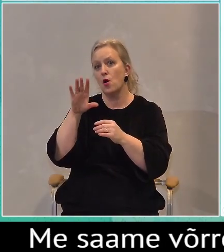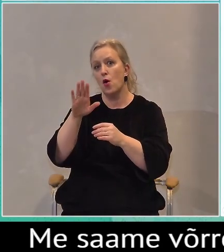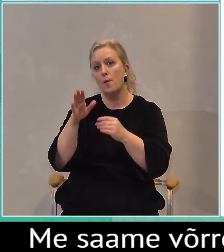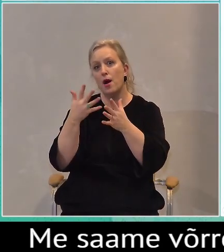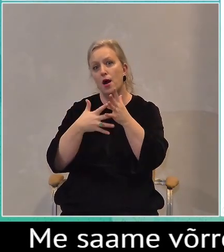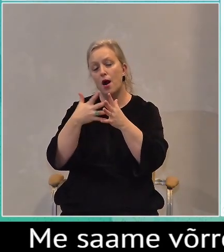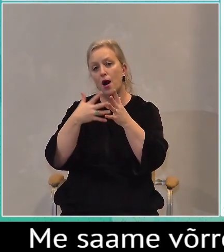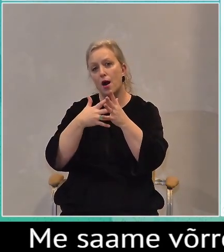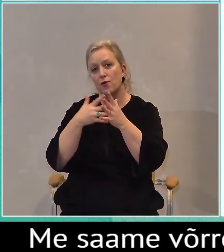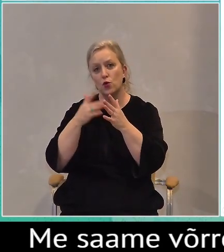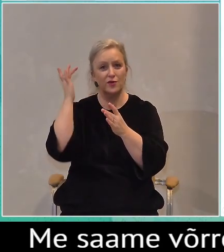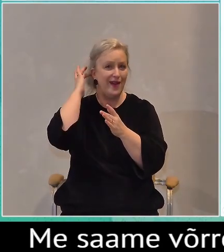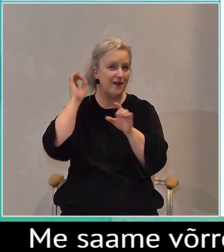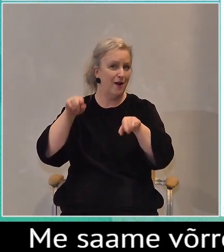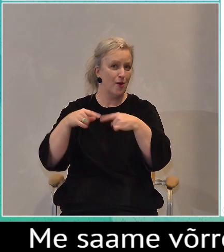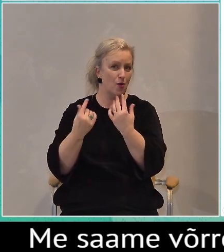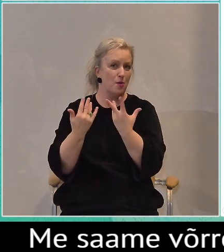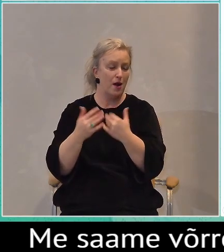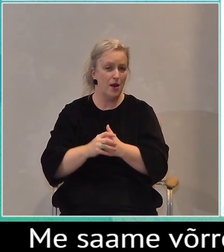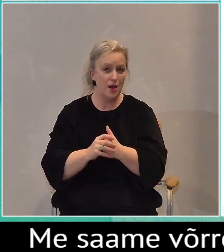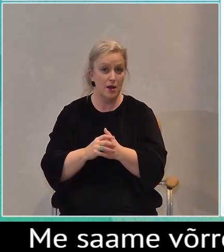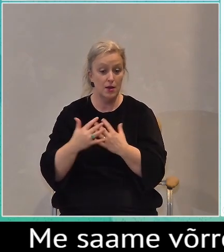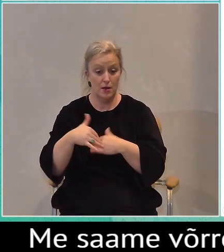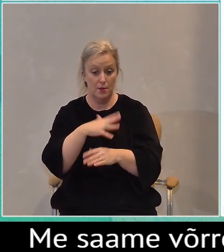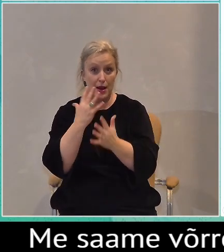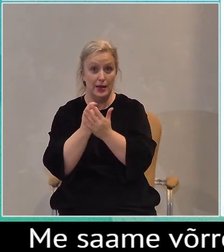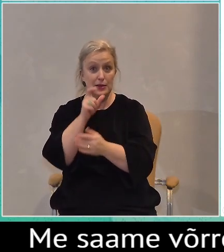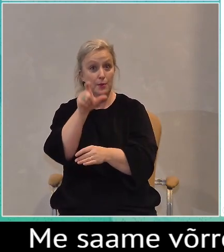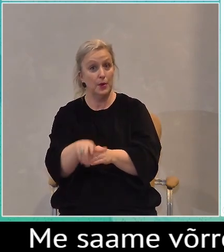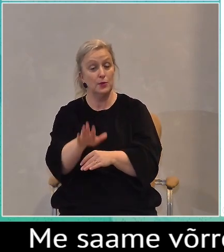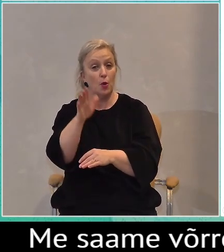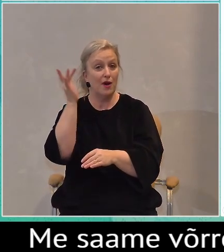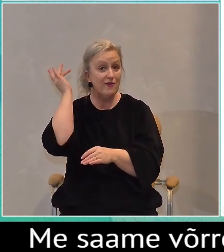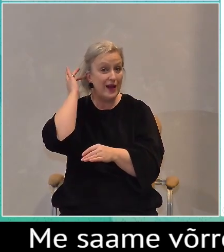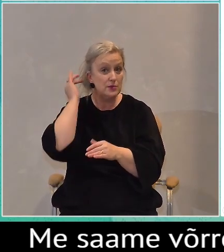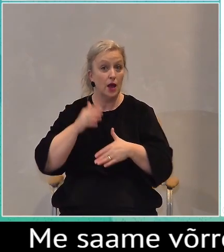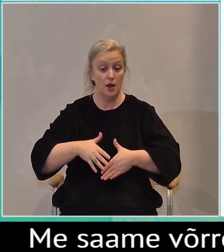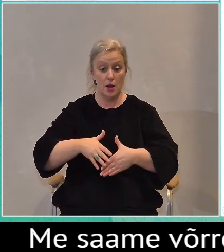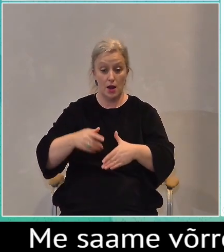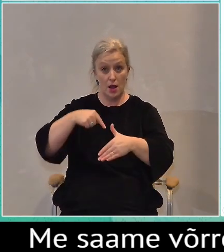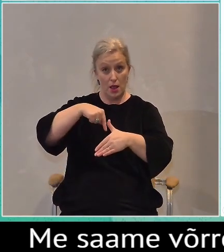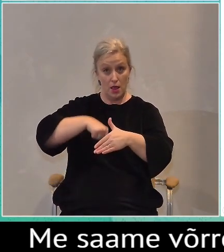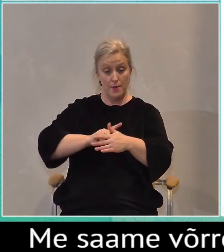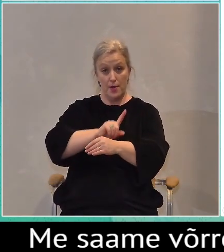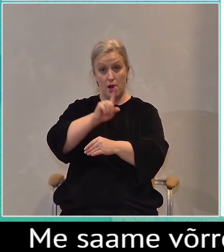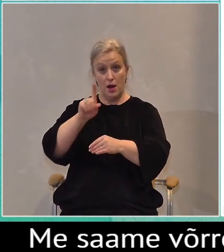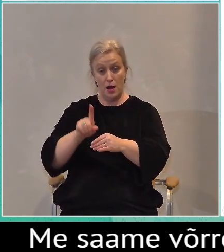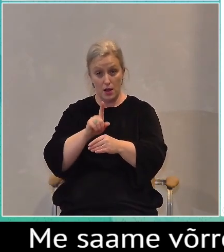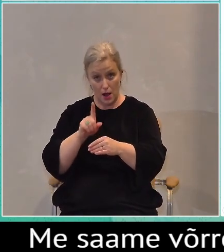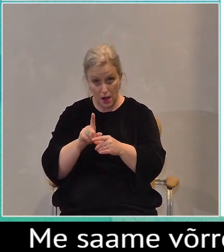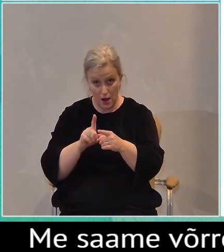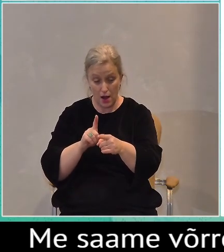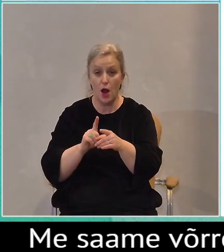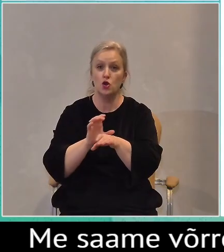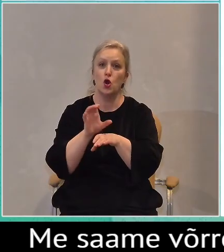different developmental stages. Here's the relative frequency of Purkinje cells in the cerebellum